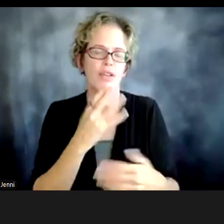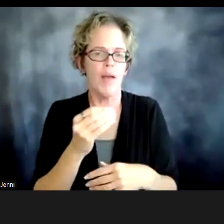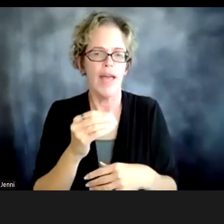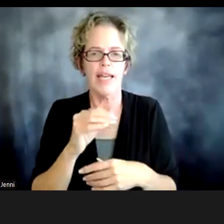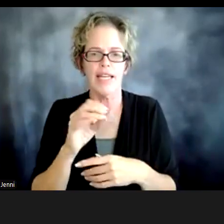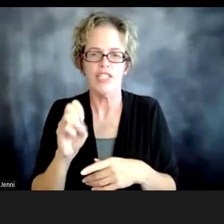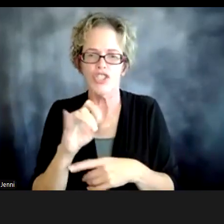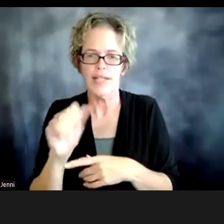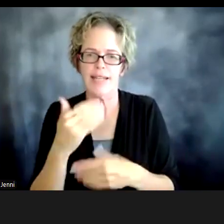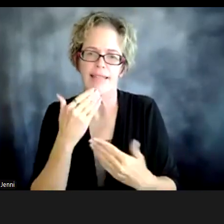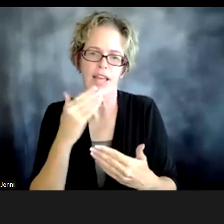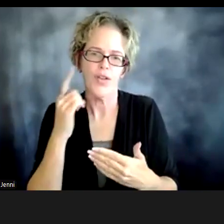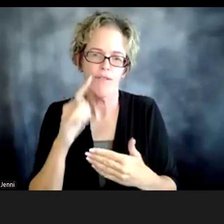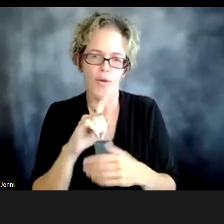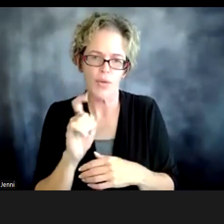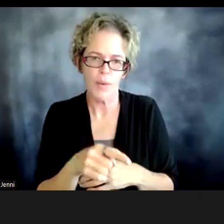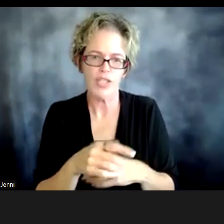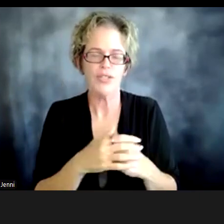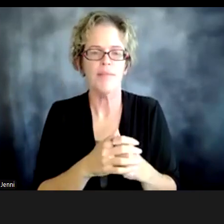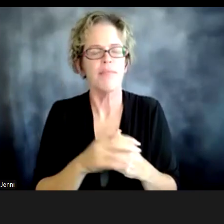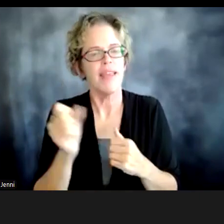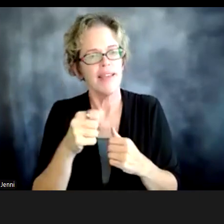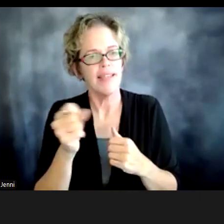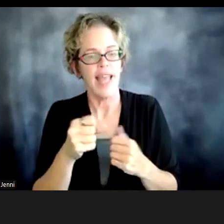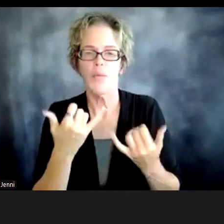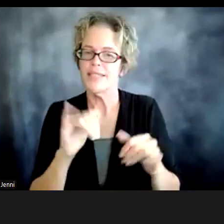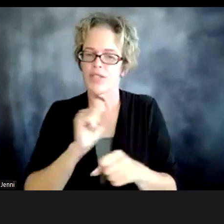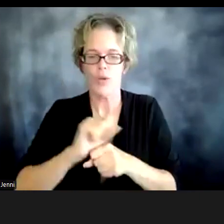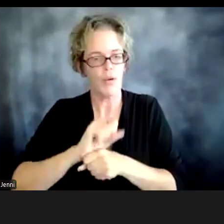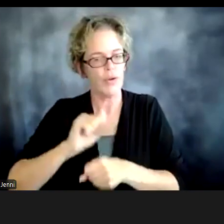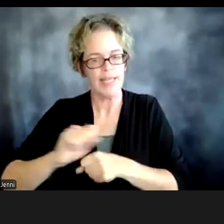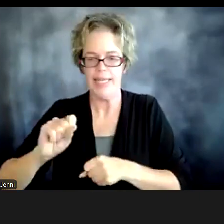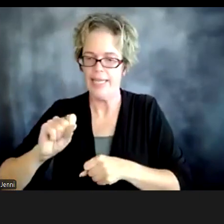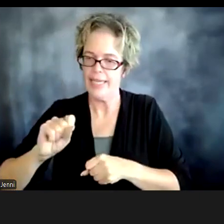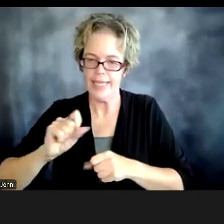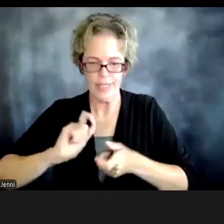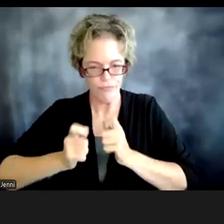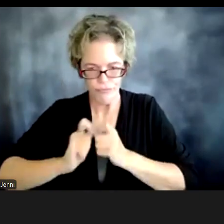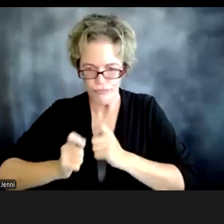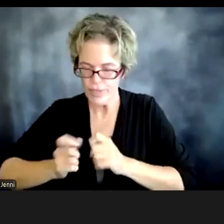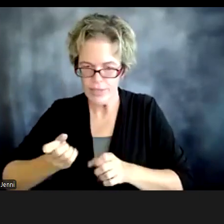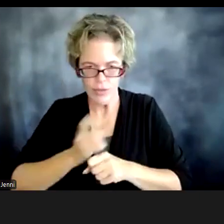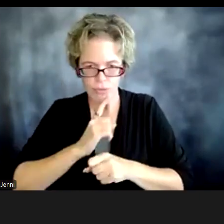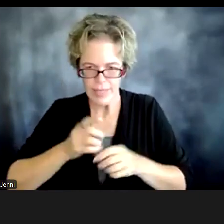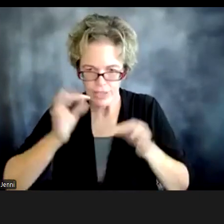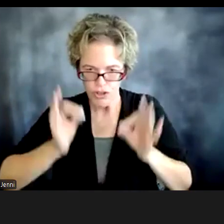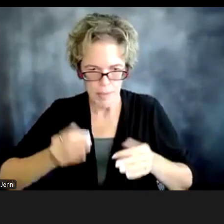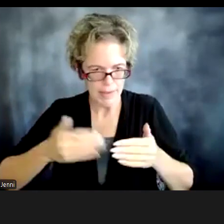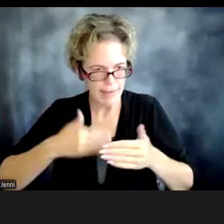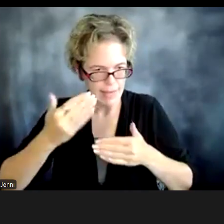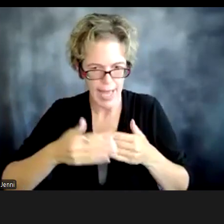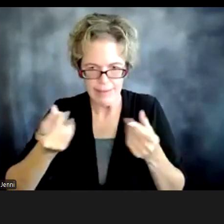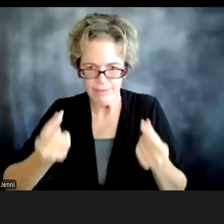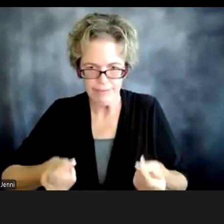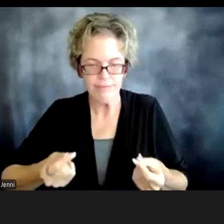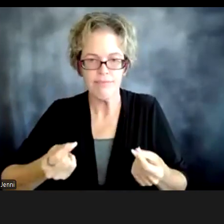the question. I would note that we are still working internally to really determine next steps.